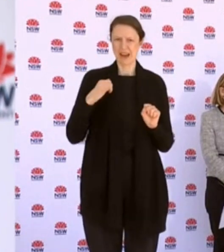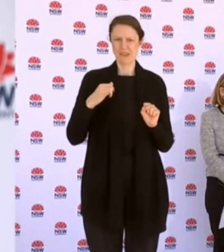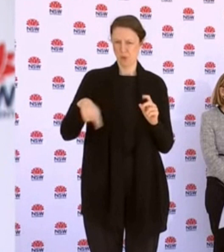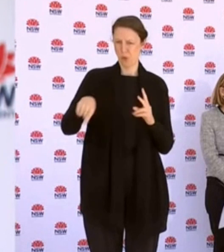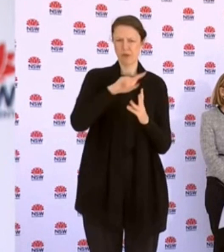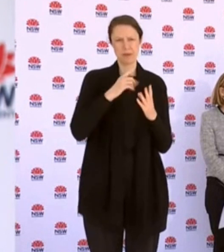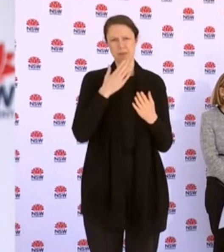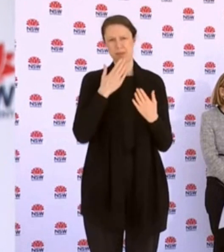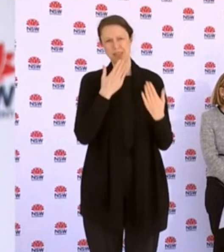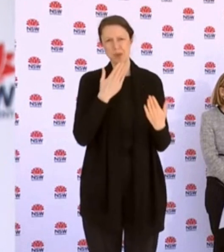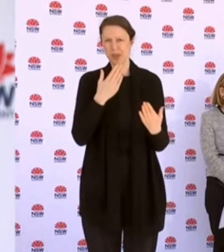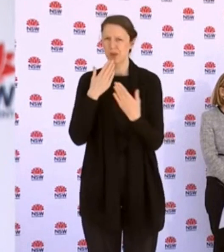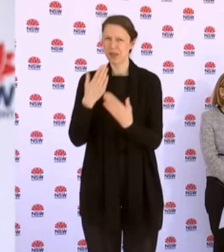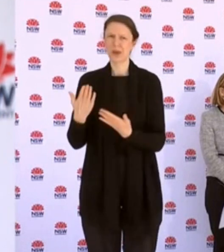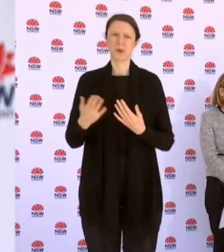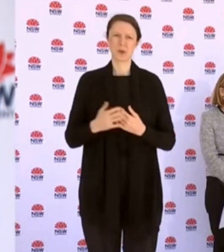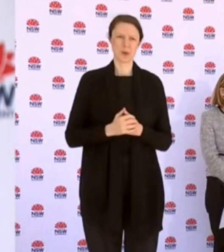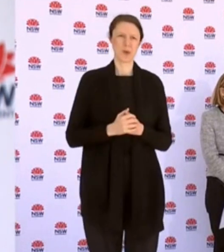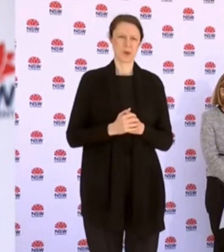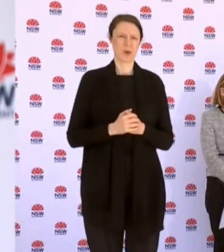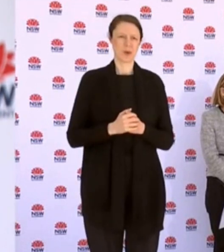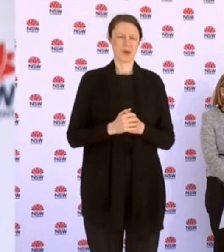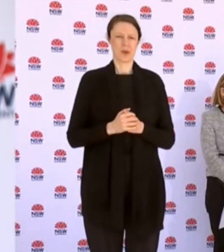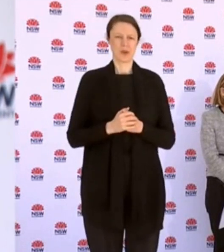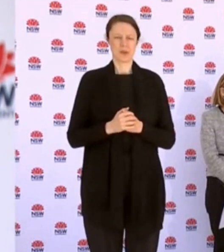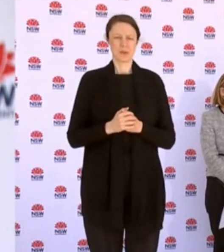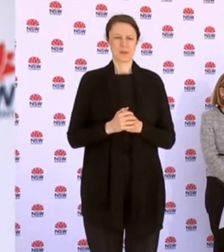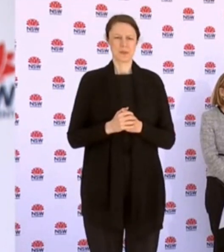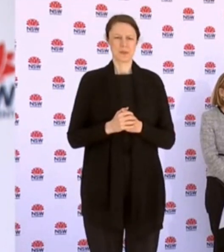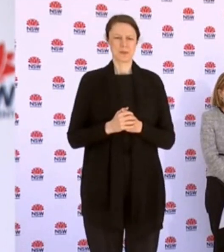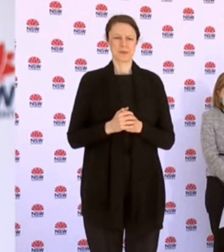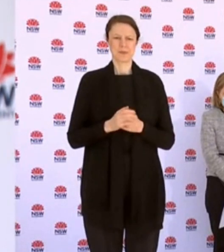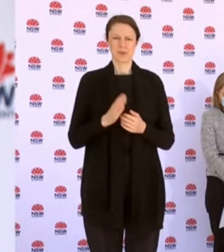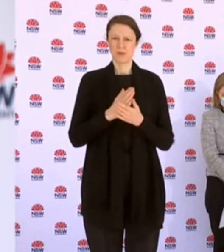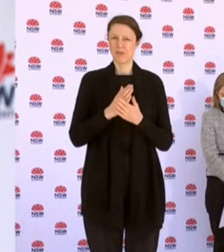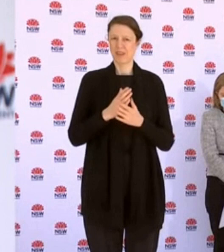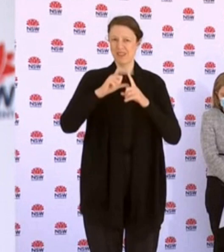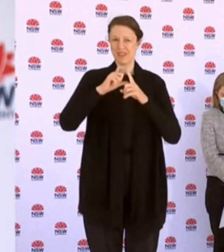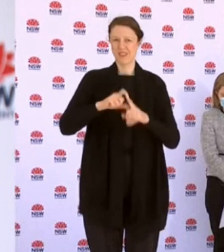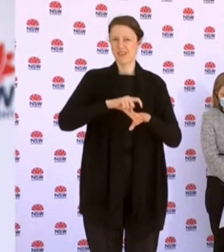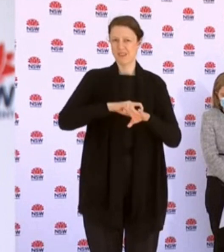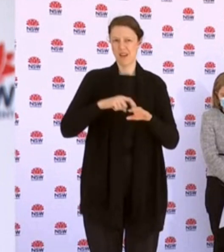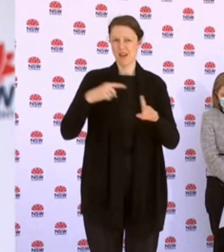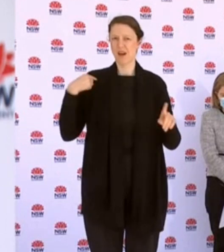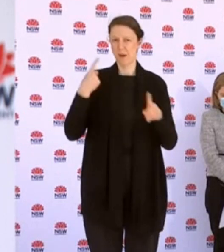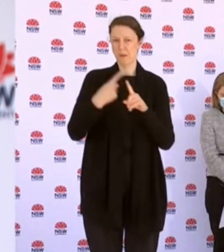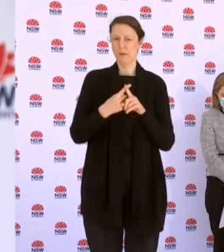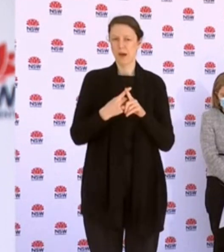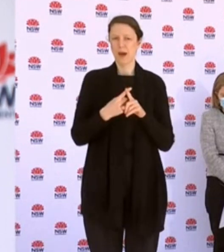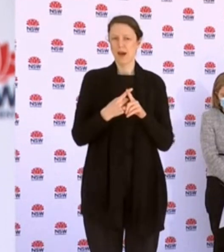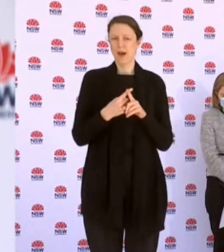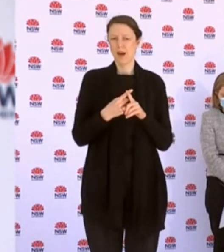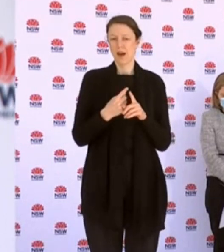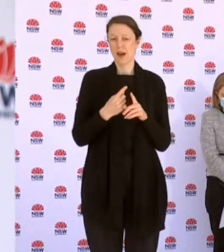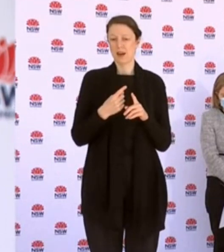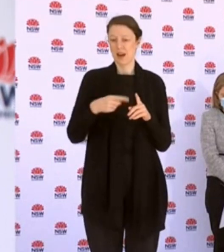extensively with the Health Services Union over the course of this challenging time. And it's been emphasised that everybody